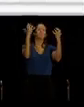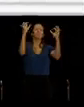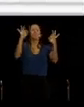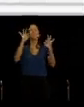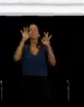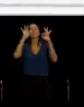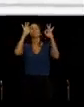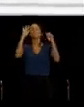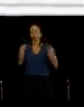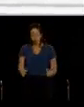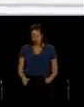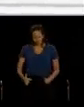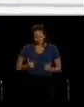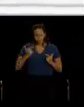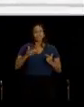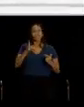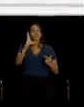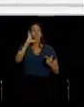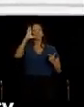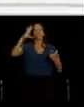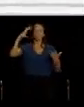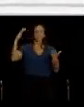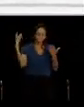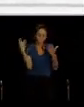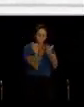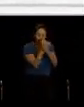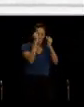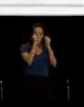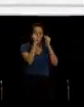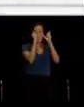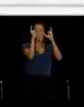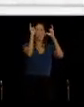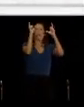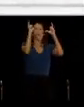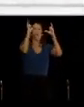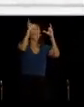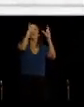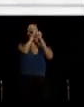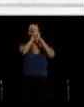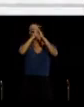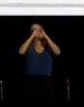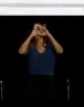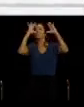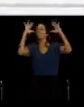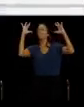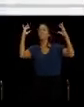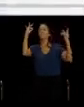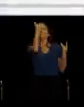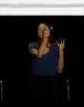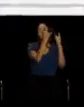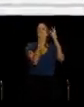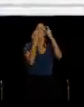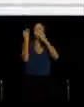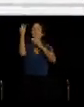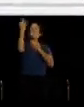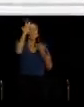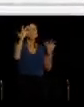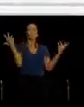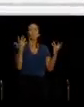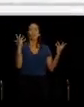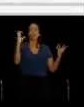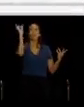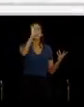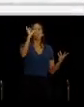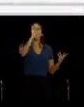A million dreams are keeping me awake. I think of what